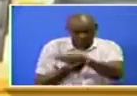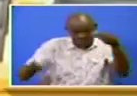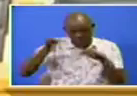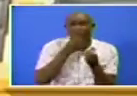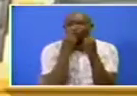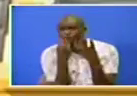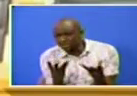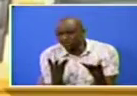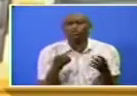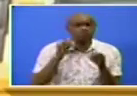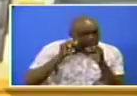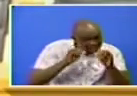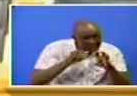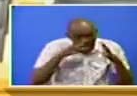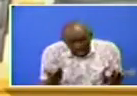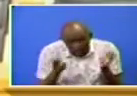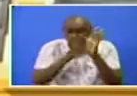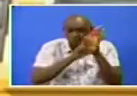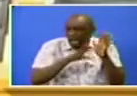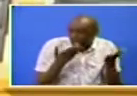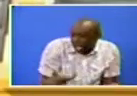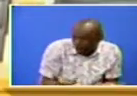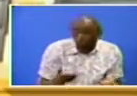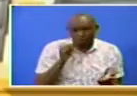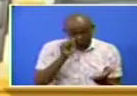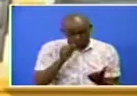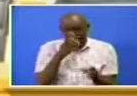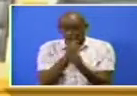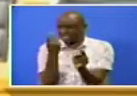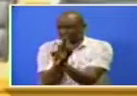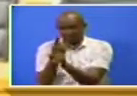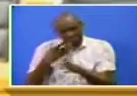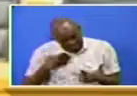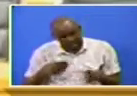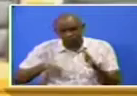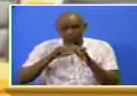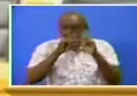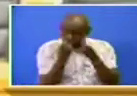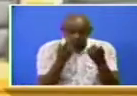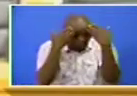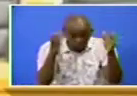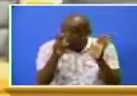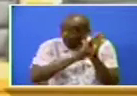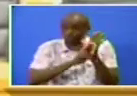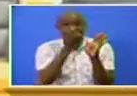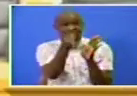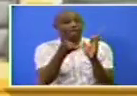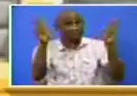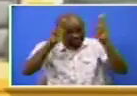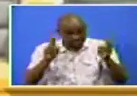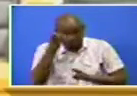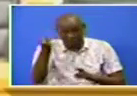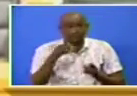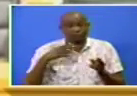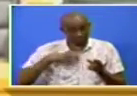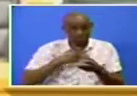where we try and educate them on the regulations, because to be honest, some associations or clubs don't necessarily know the regulations around the international transfer of